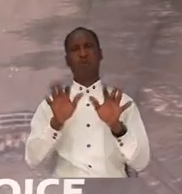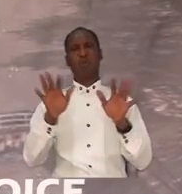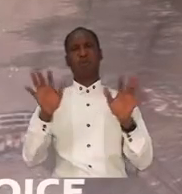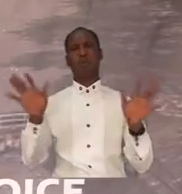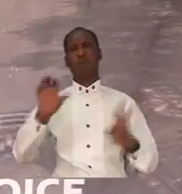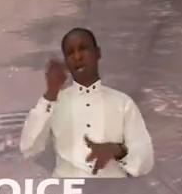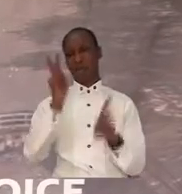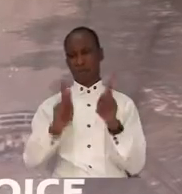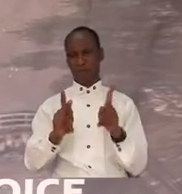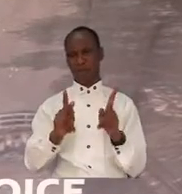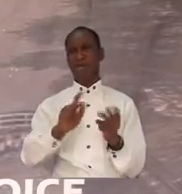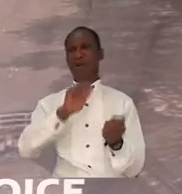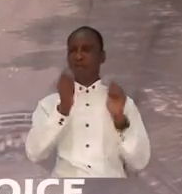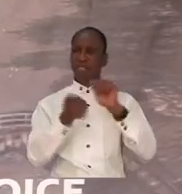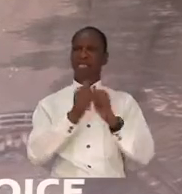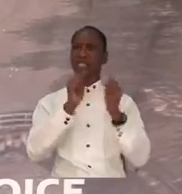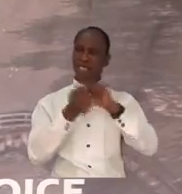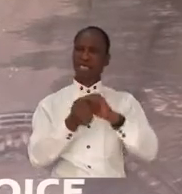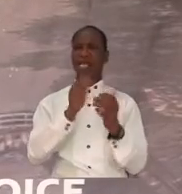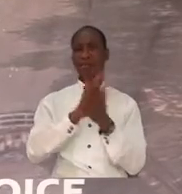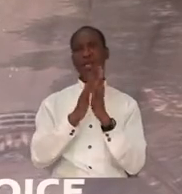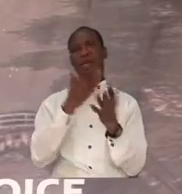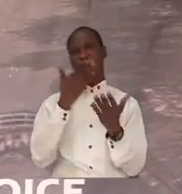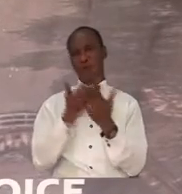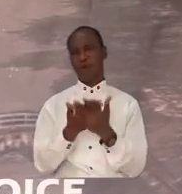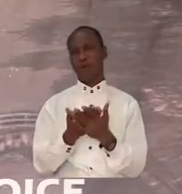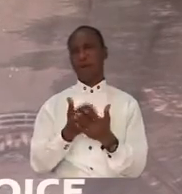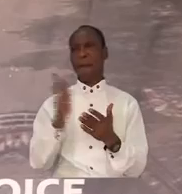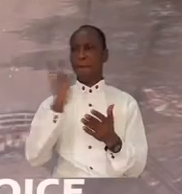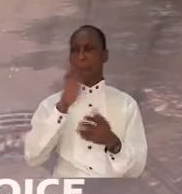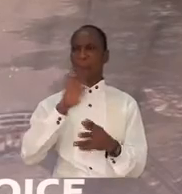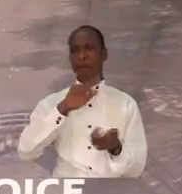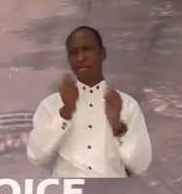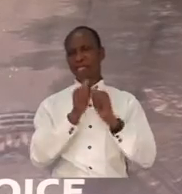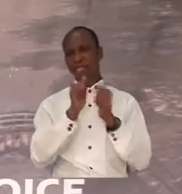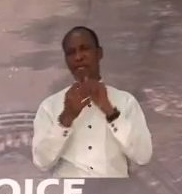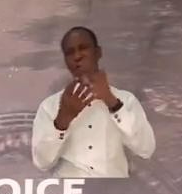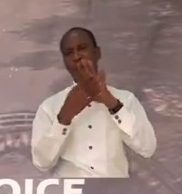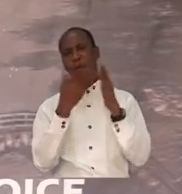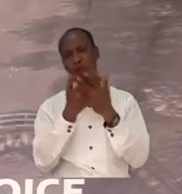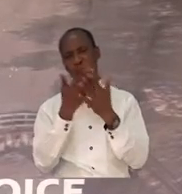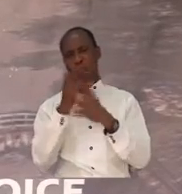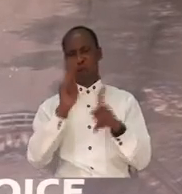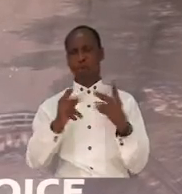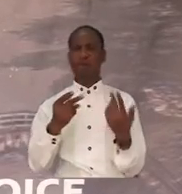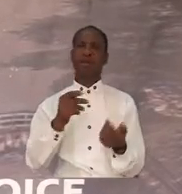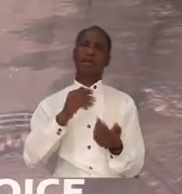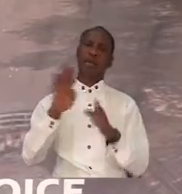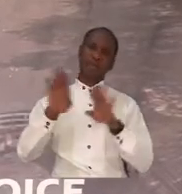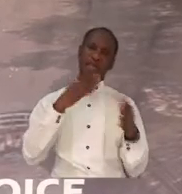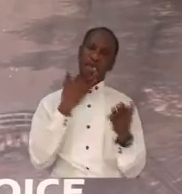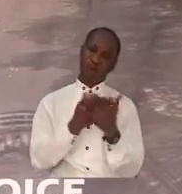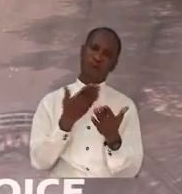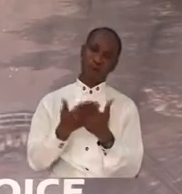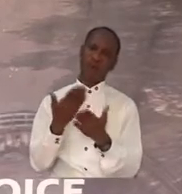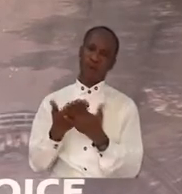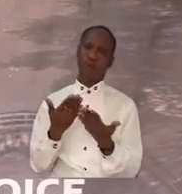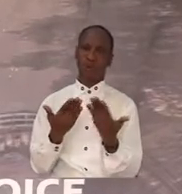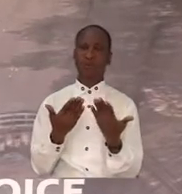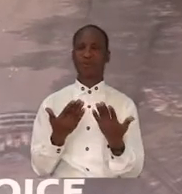be sooner to me, Basse, and some money for no. I fear I tell you, Nefo, send your music to your honey, send your bokoye, my own